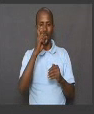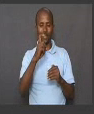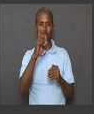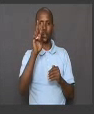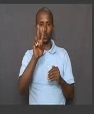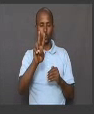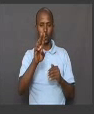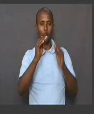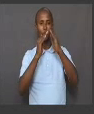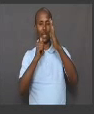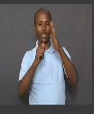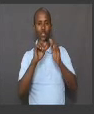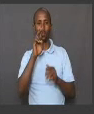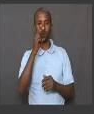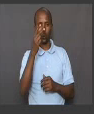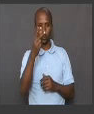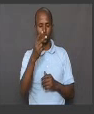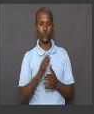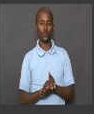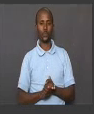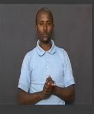3x2 minus 2.